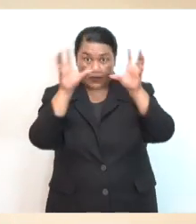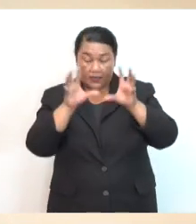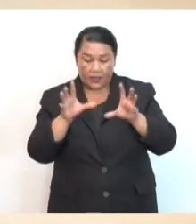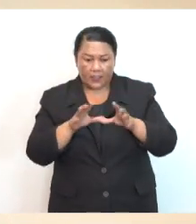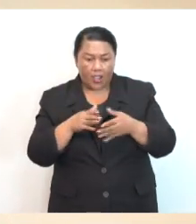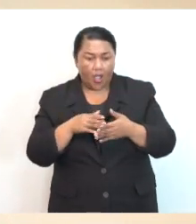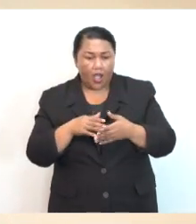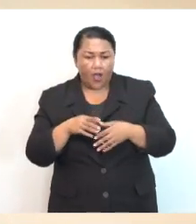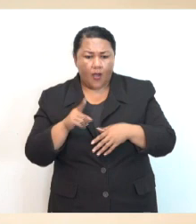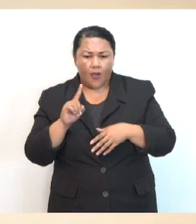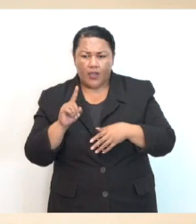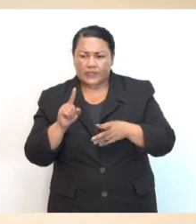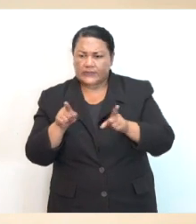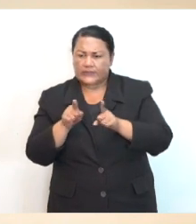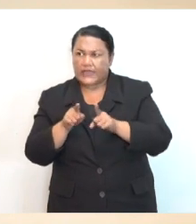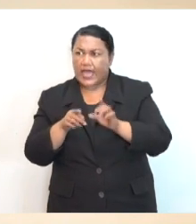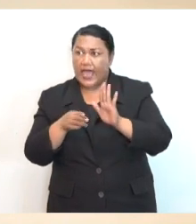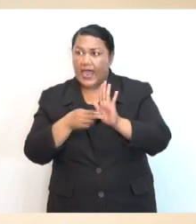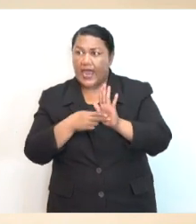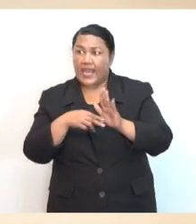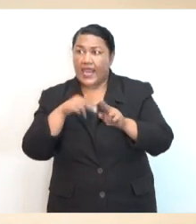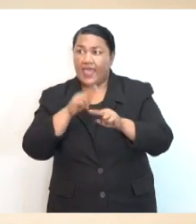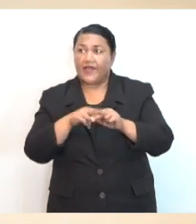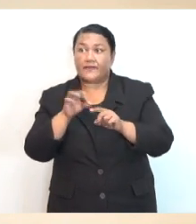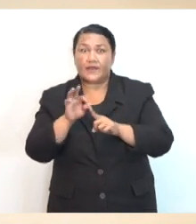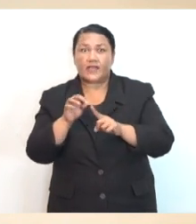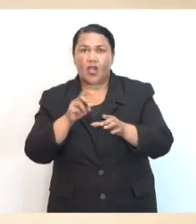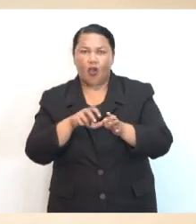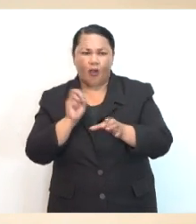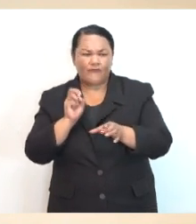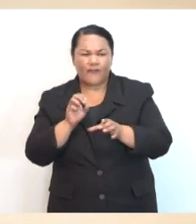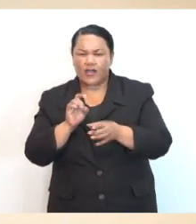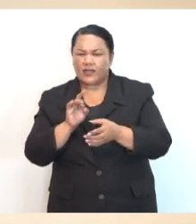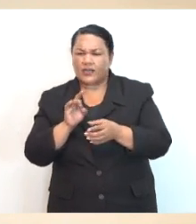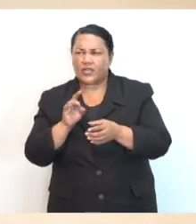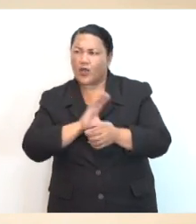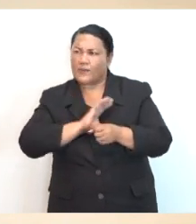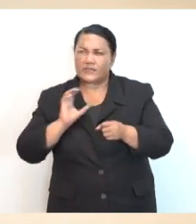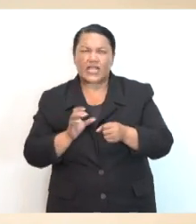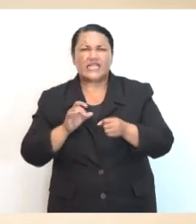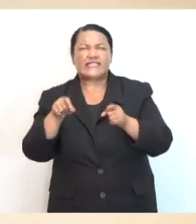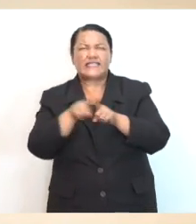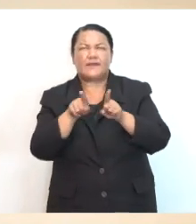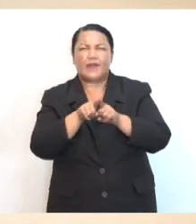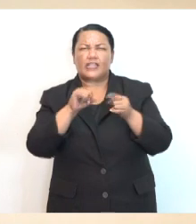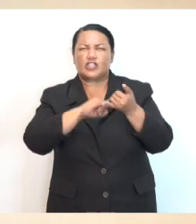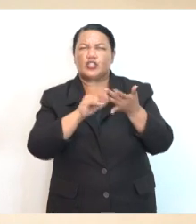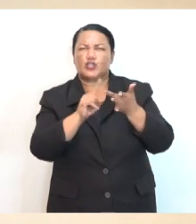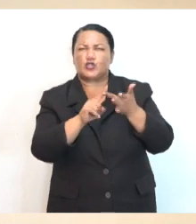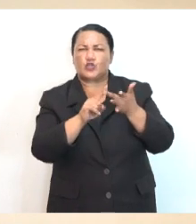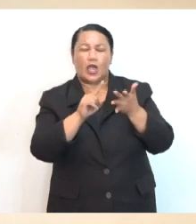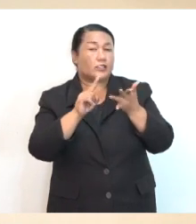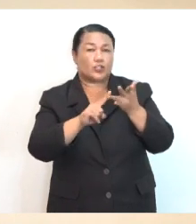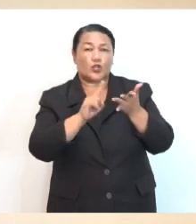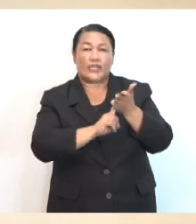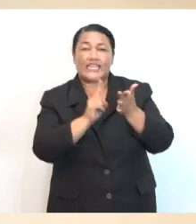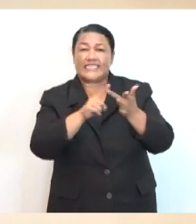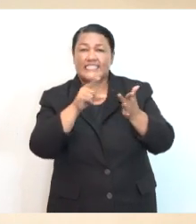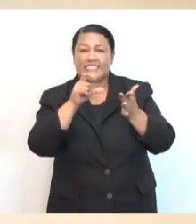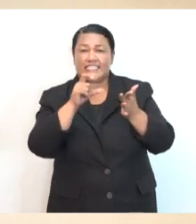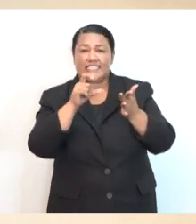commissioners, including Commissioner Grunwald and other senior officials like the Solicitor General and government statistician arbitrarily,